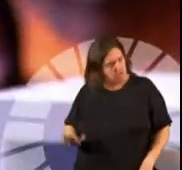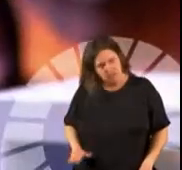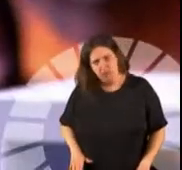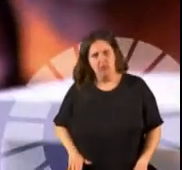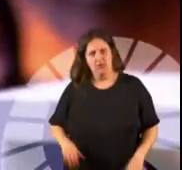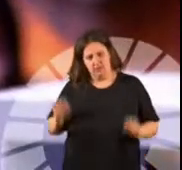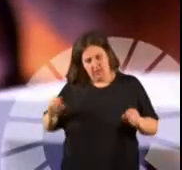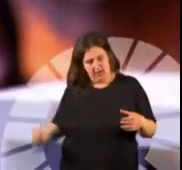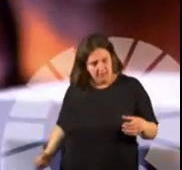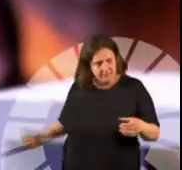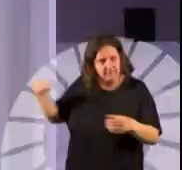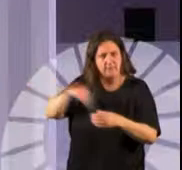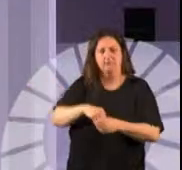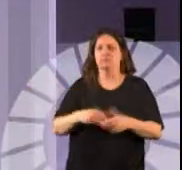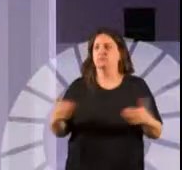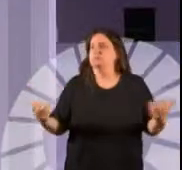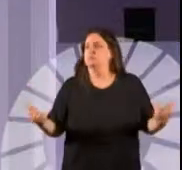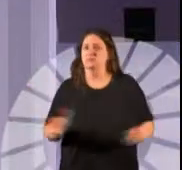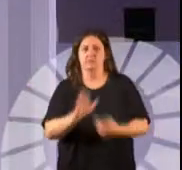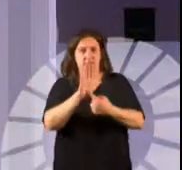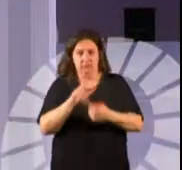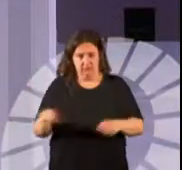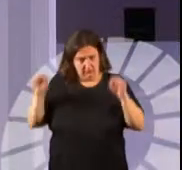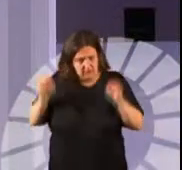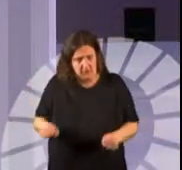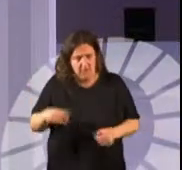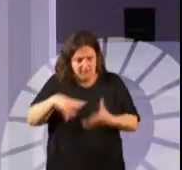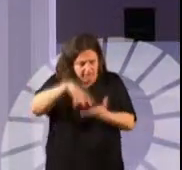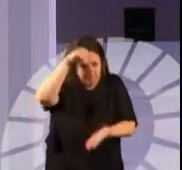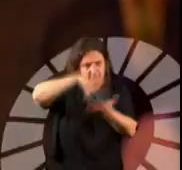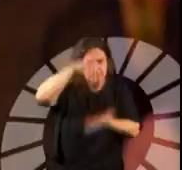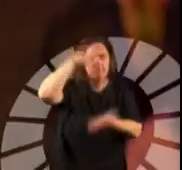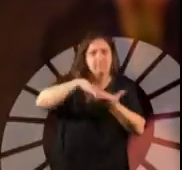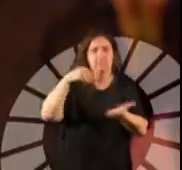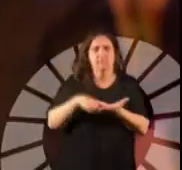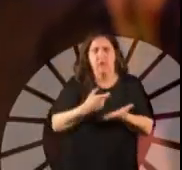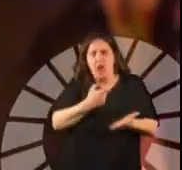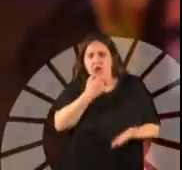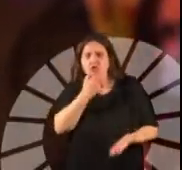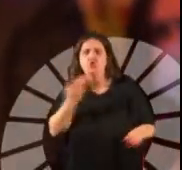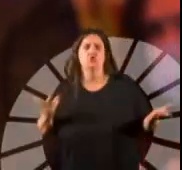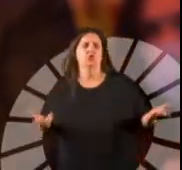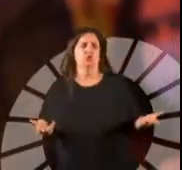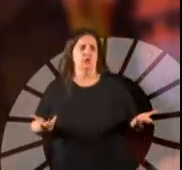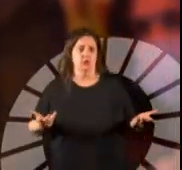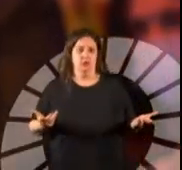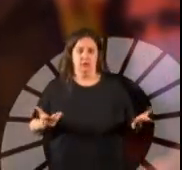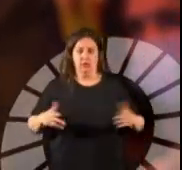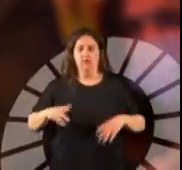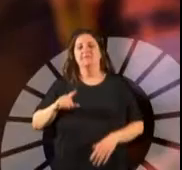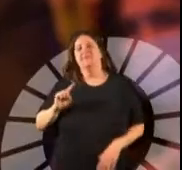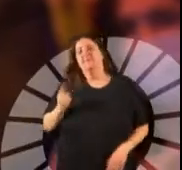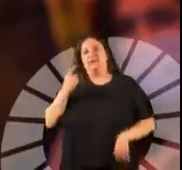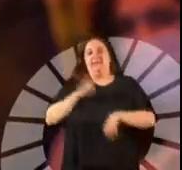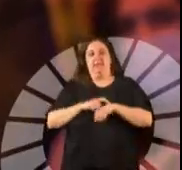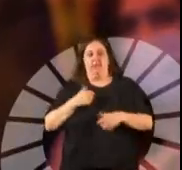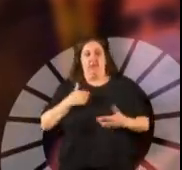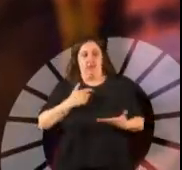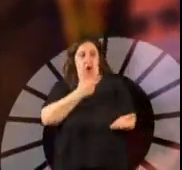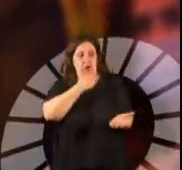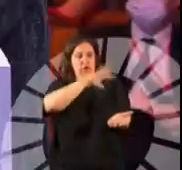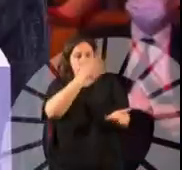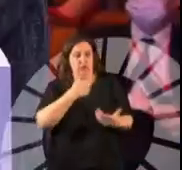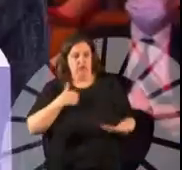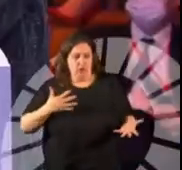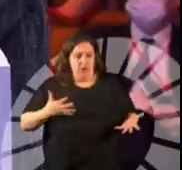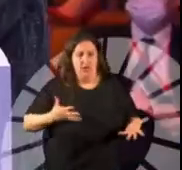super scared at the beginning. I was saying, gosh, what if I fail talking English? You know. I think there's another thing that I wanted to bring